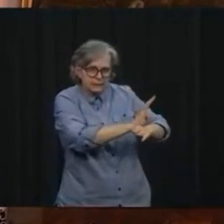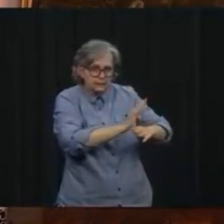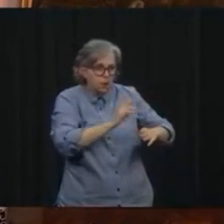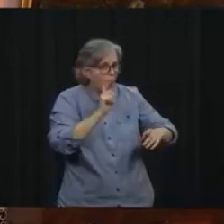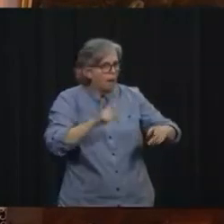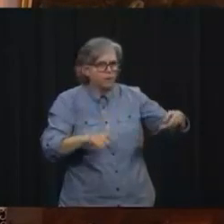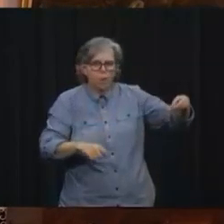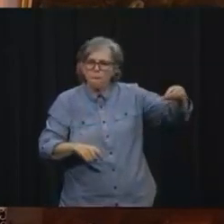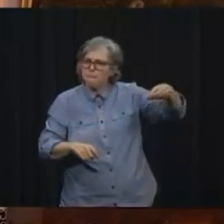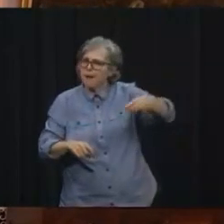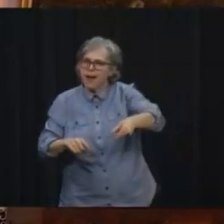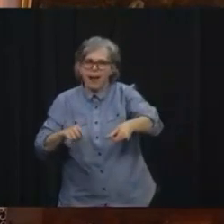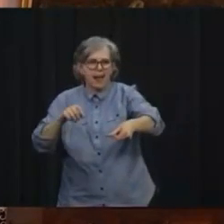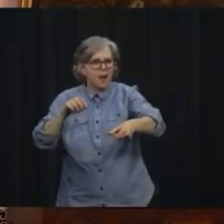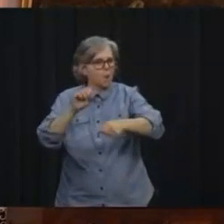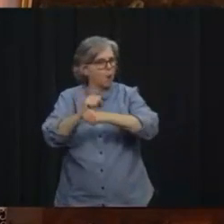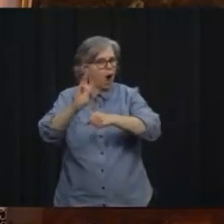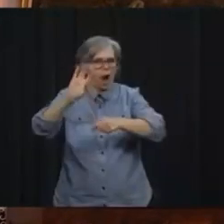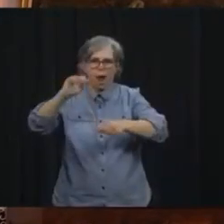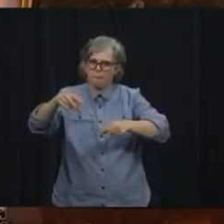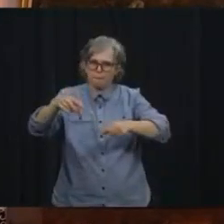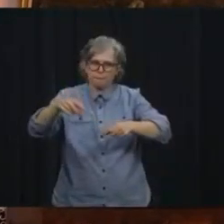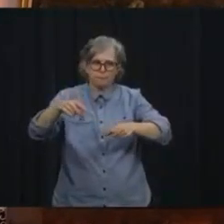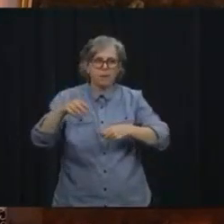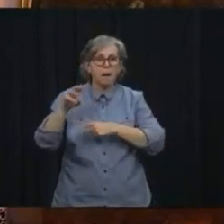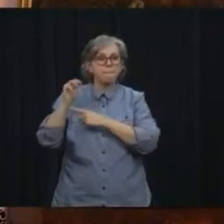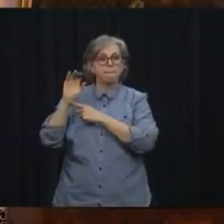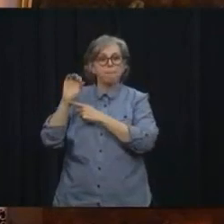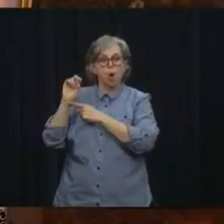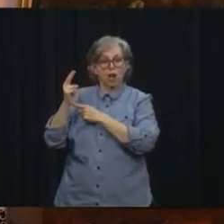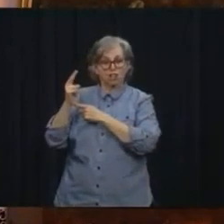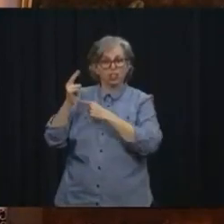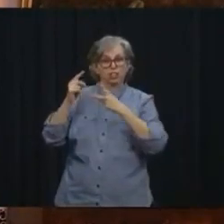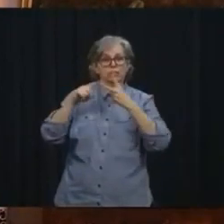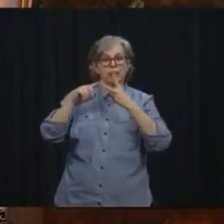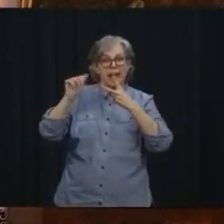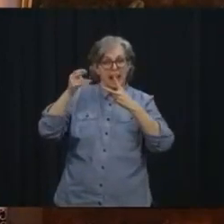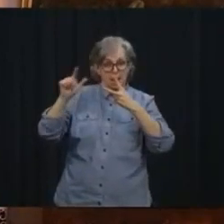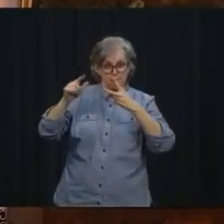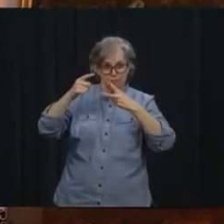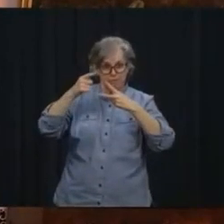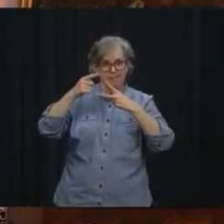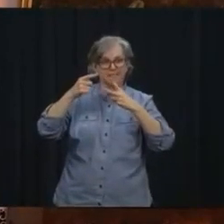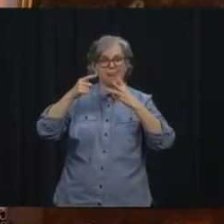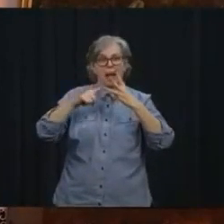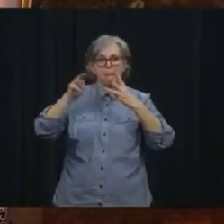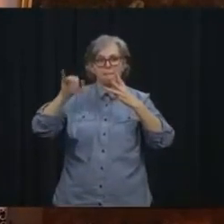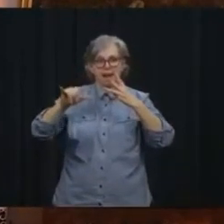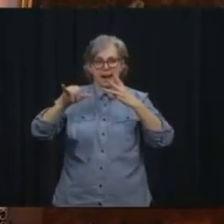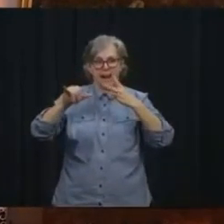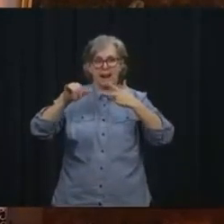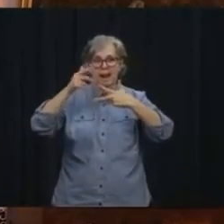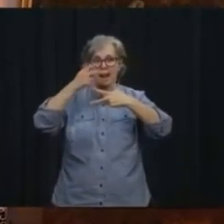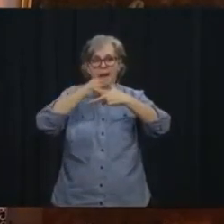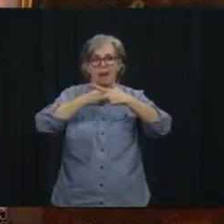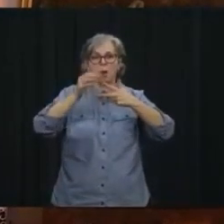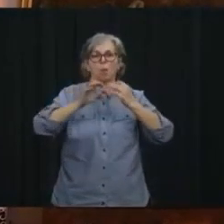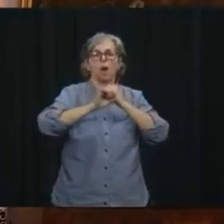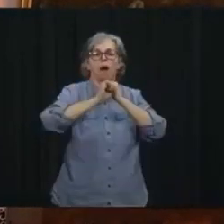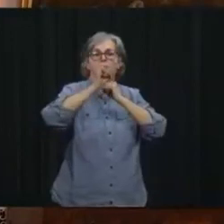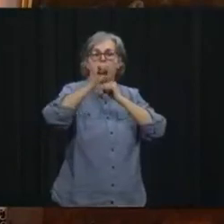organizations of this state, who represent everybody from retail to manufacturing, all down the line throughout